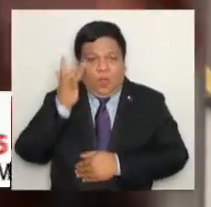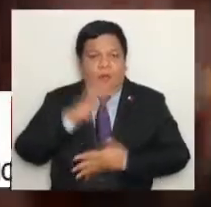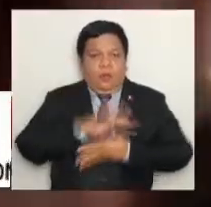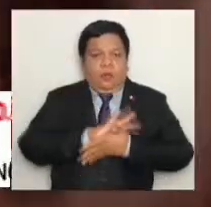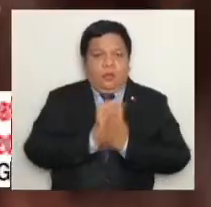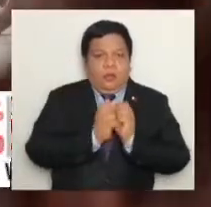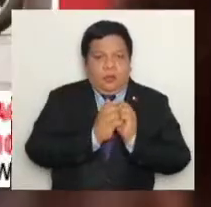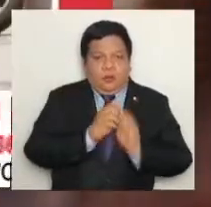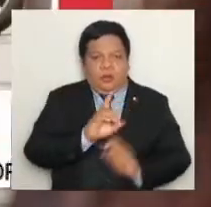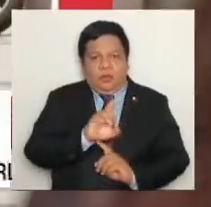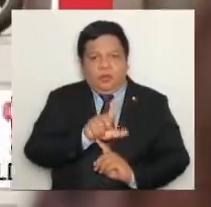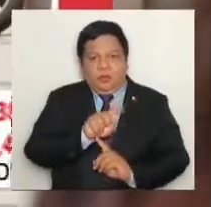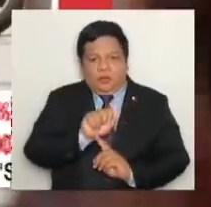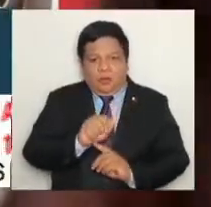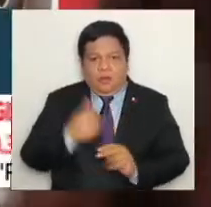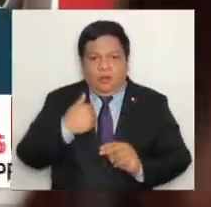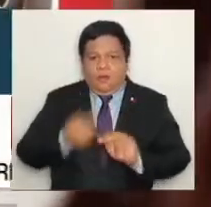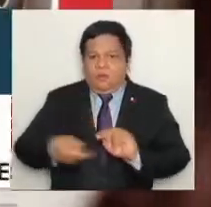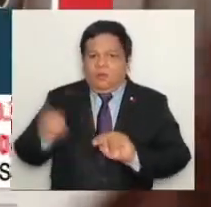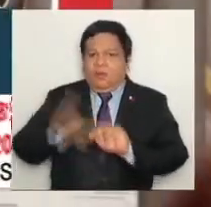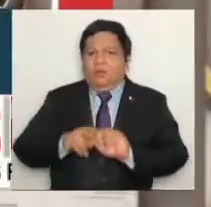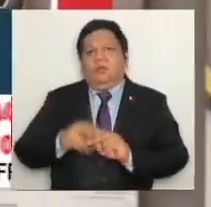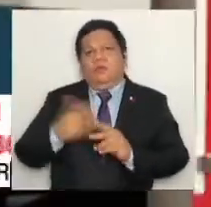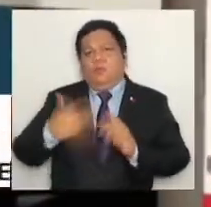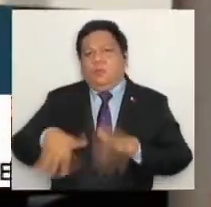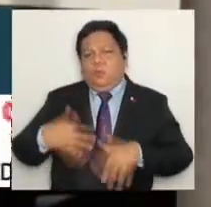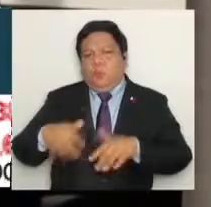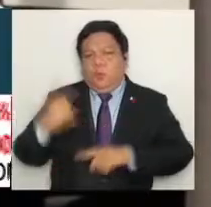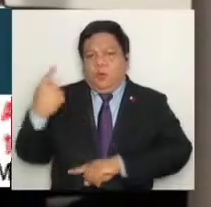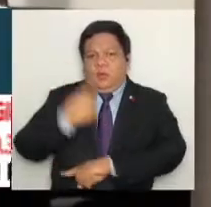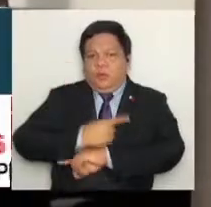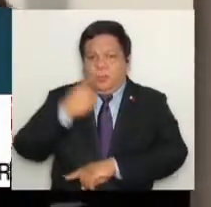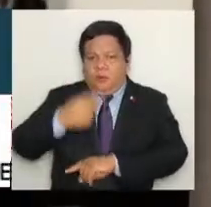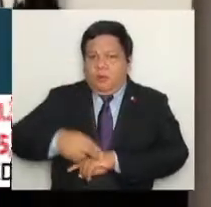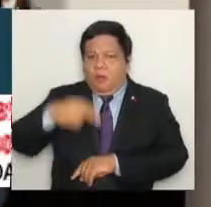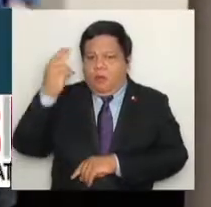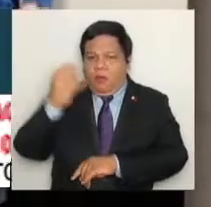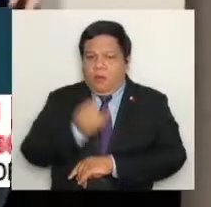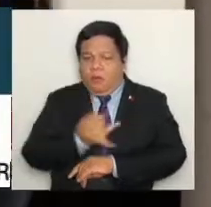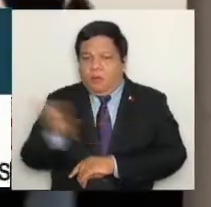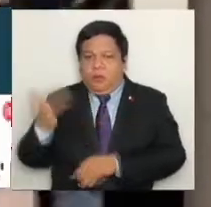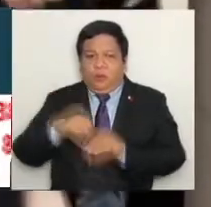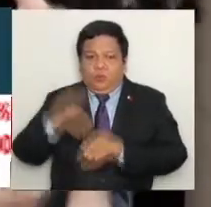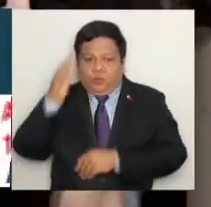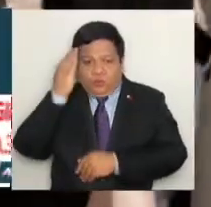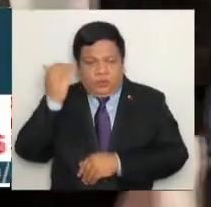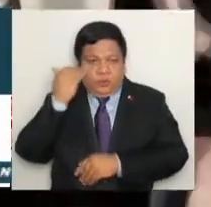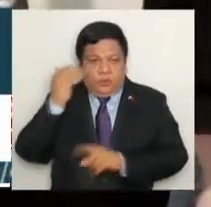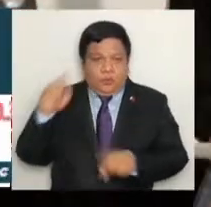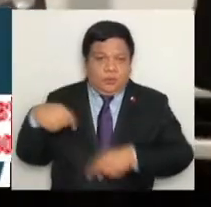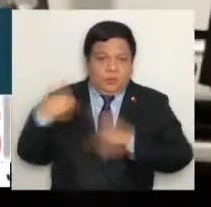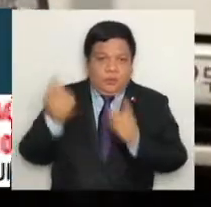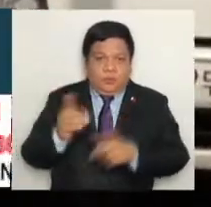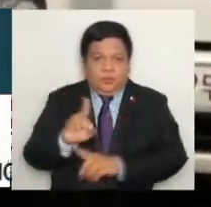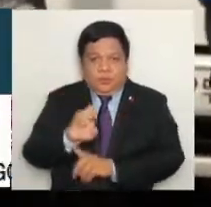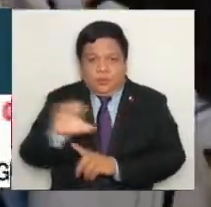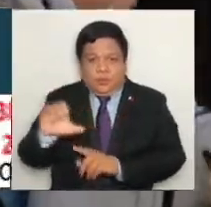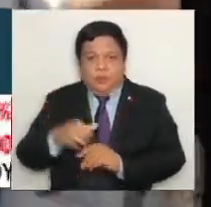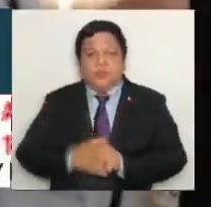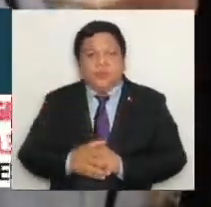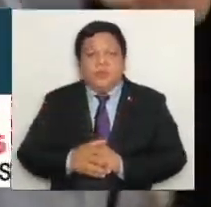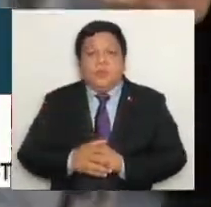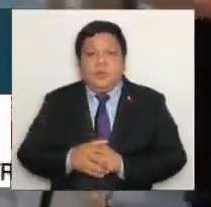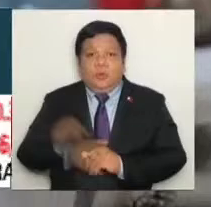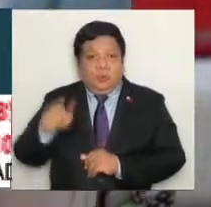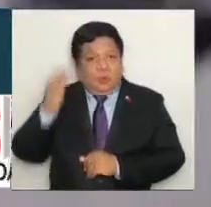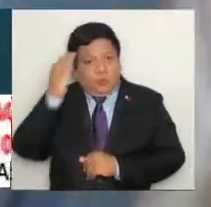COVID-19 cases in just one day. This is the highest case count in South Korea since late December. It prompted South